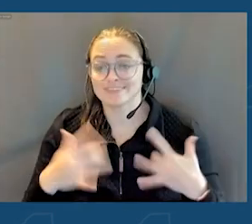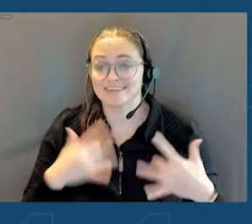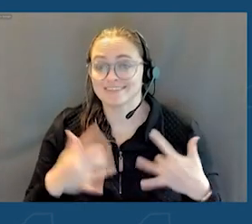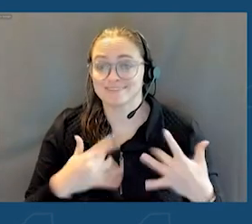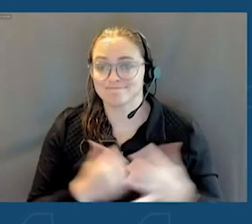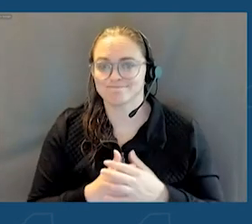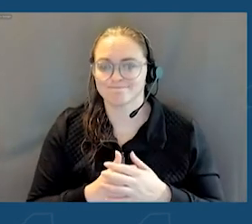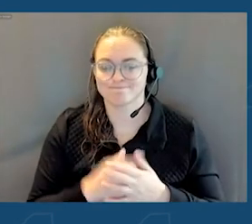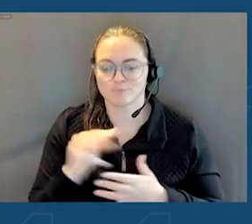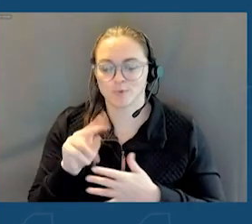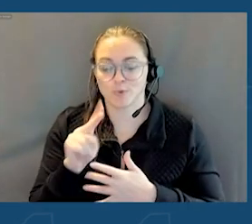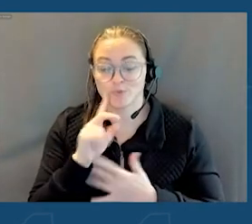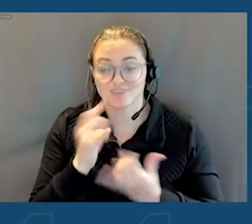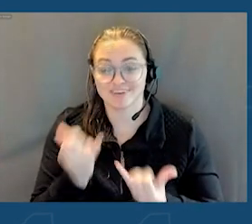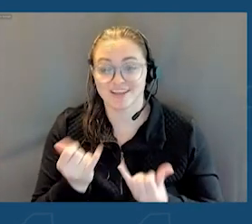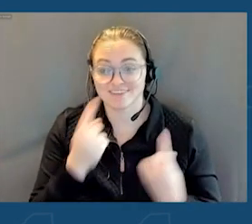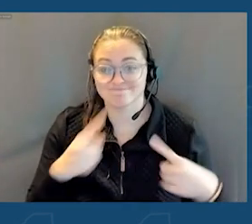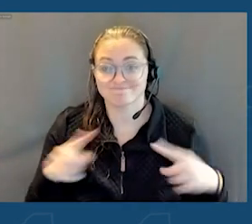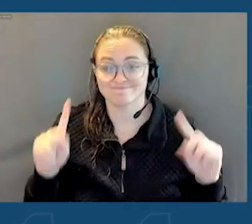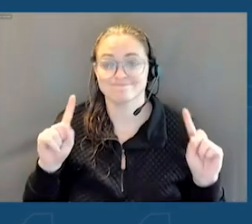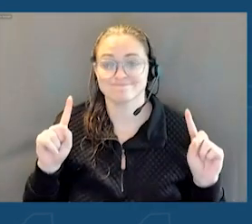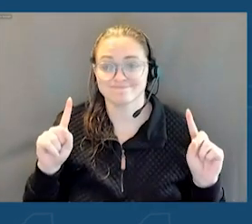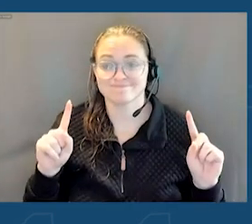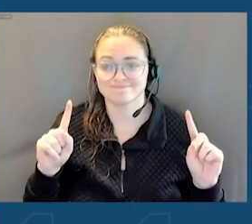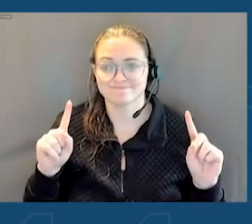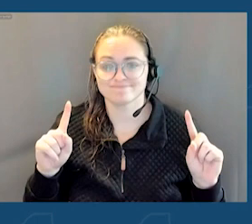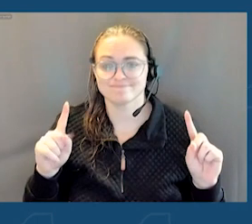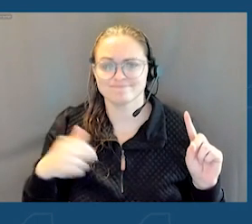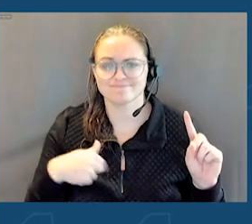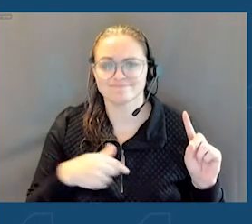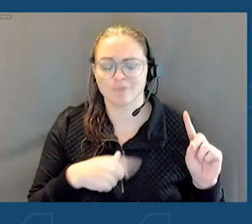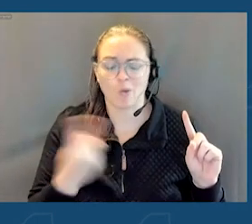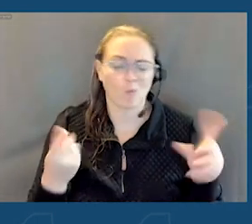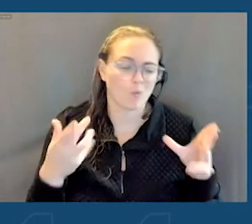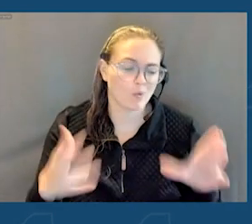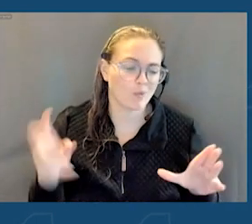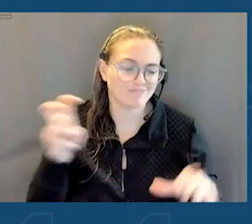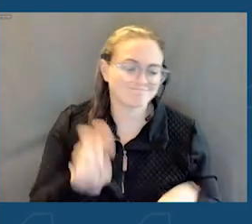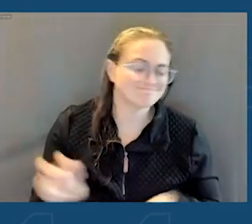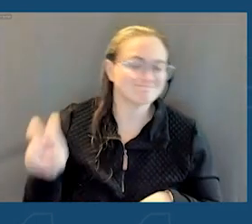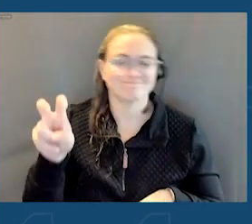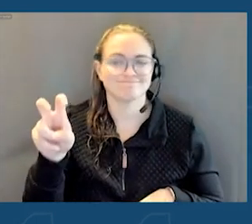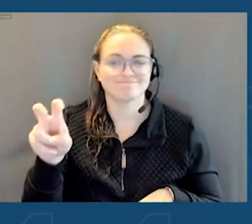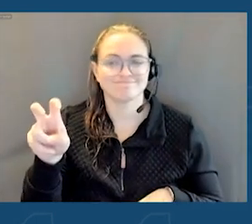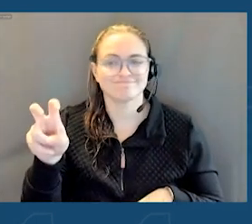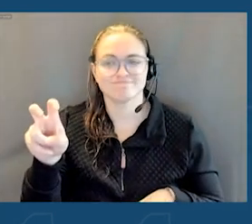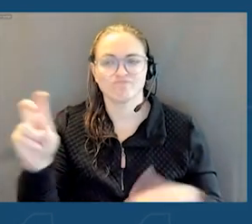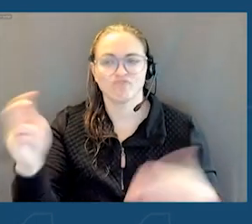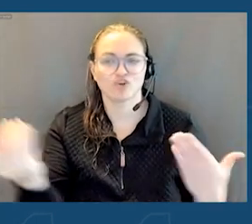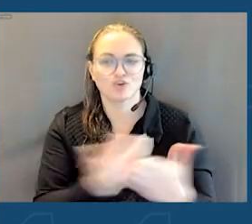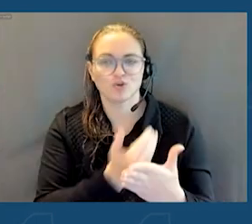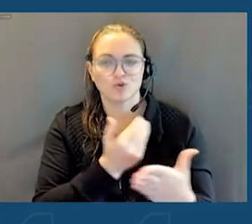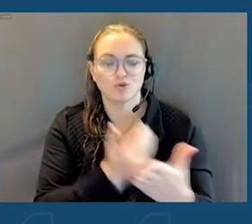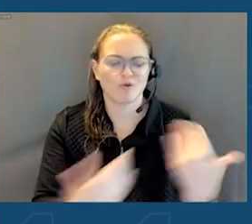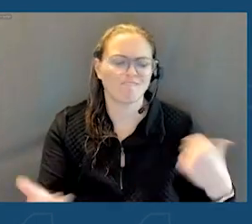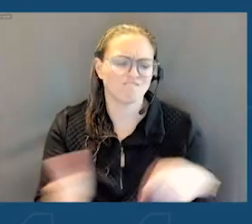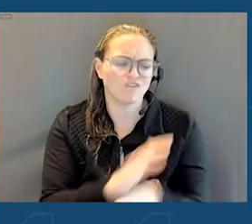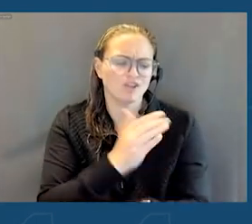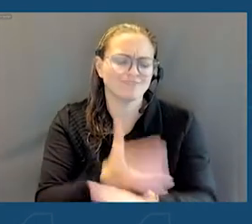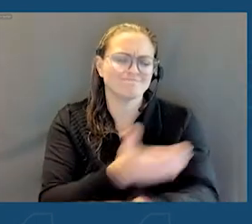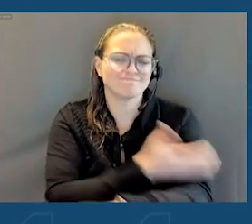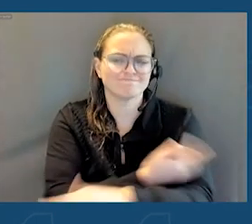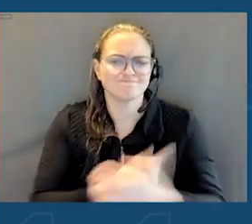news we have today that we're on a one-way journey to a brand new, fully renovated